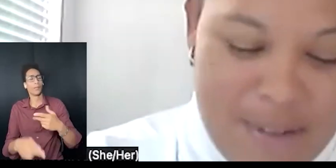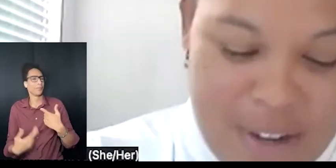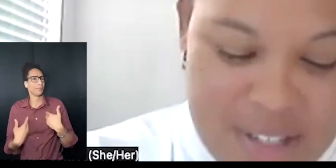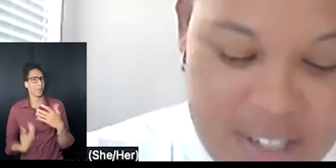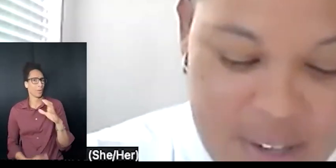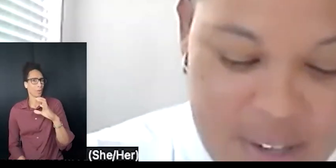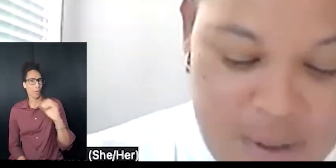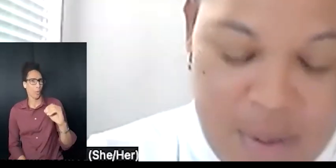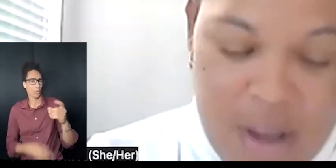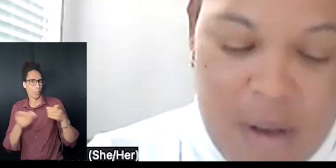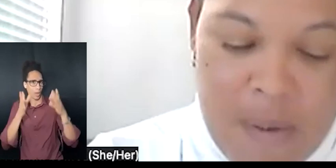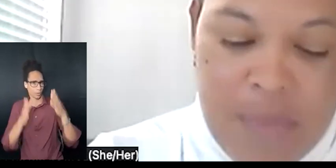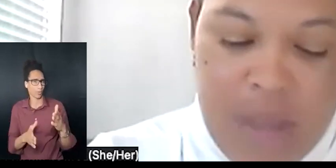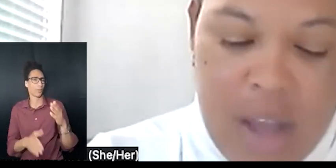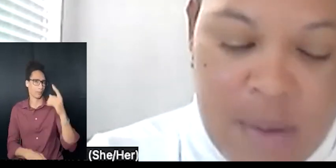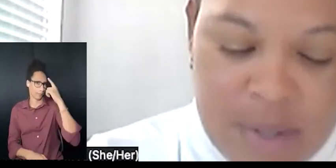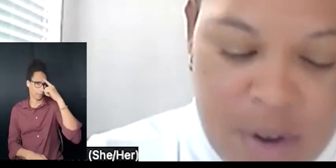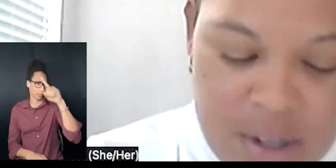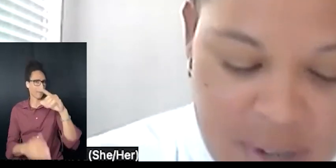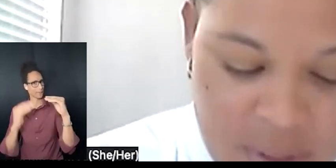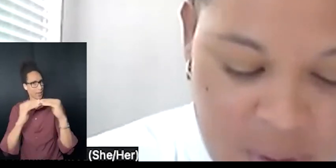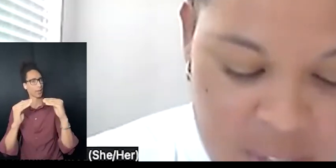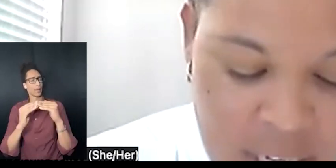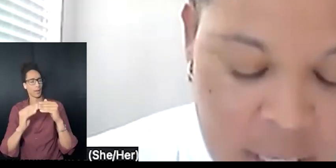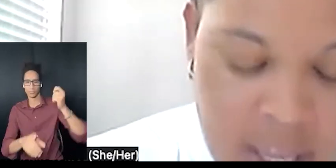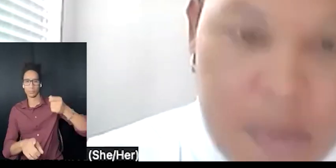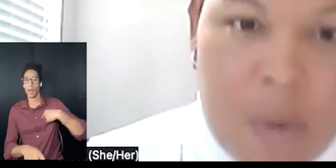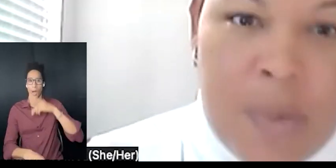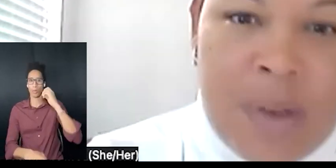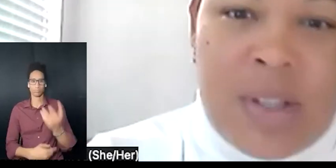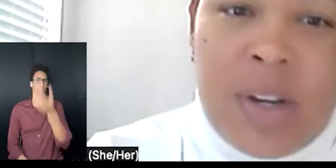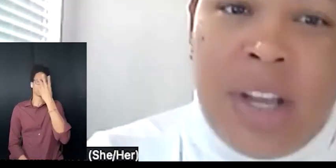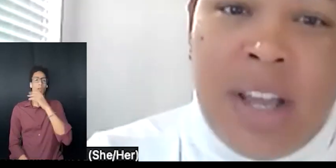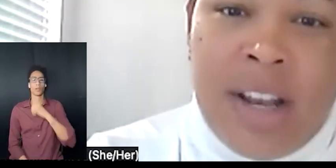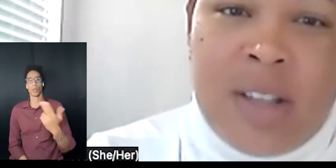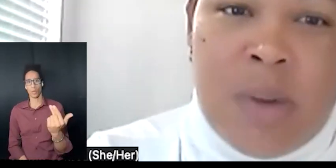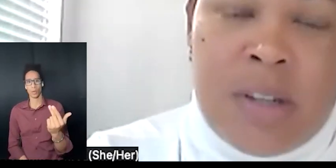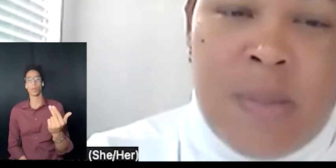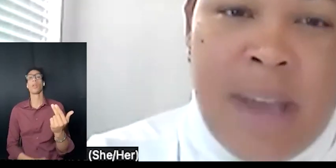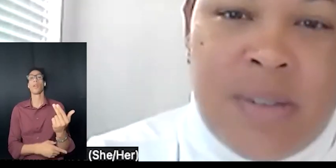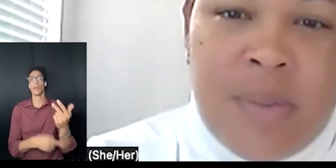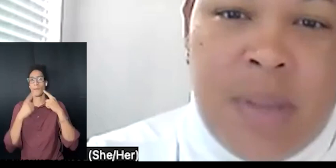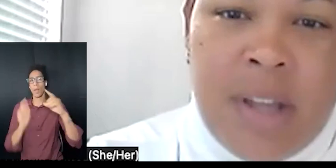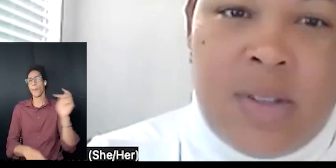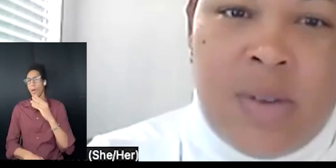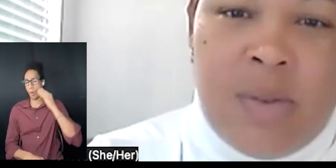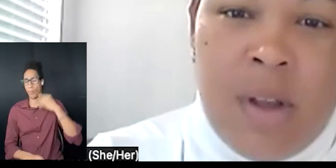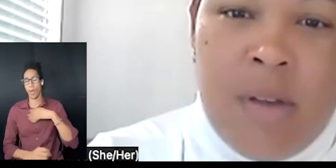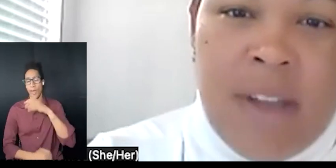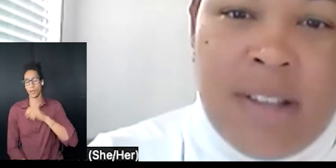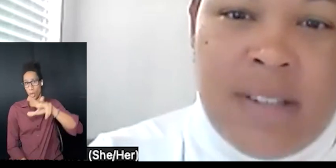Campaign for the Fair Sentencing of Youth. I was incarcerated in 13, came home when I was 30, and it sparked a passion for me